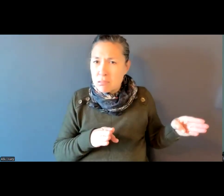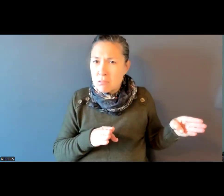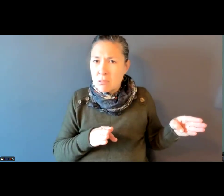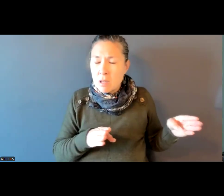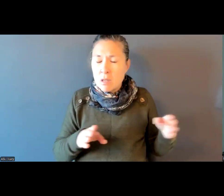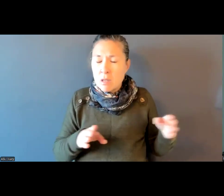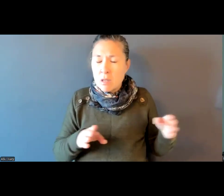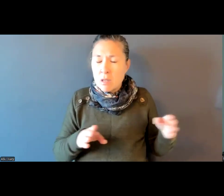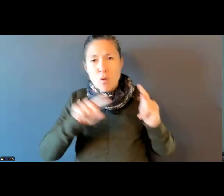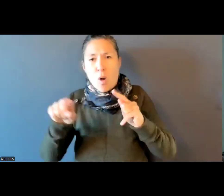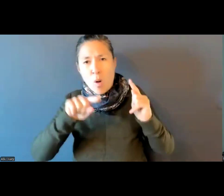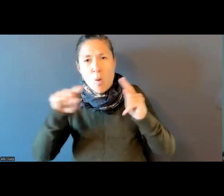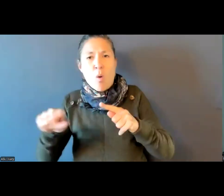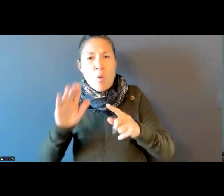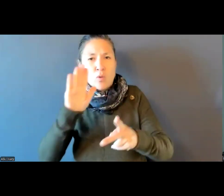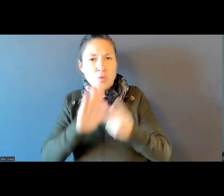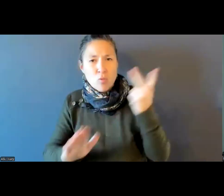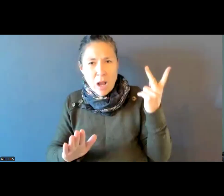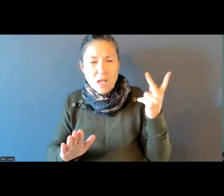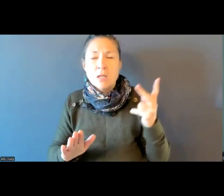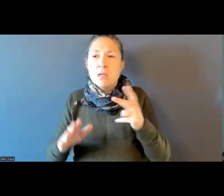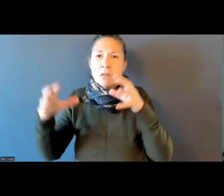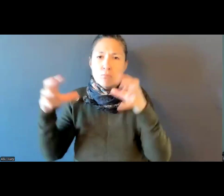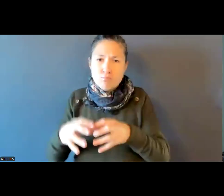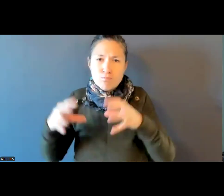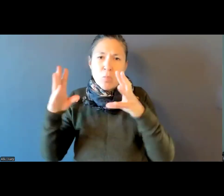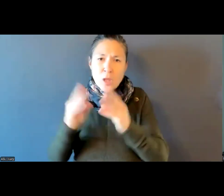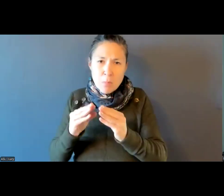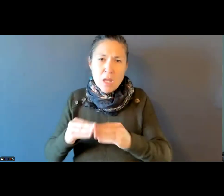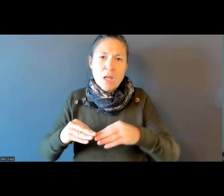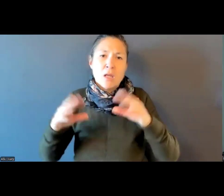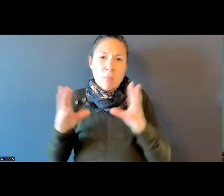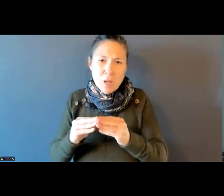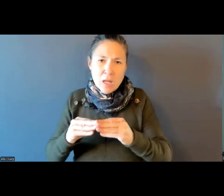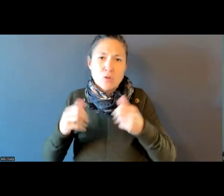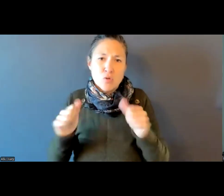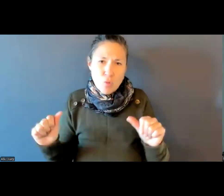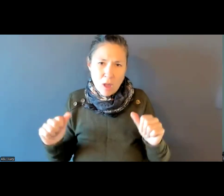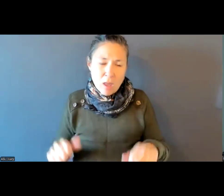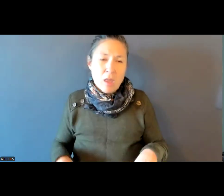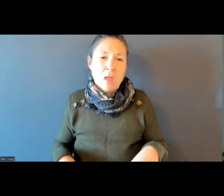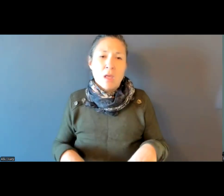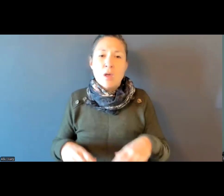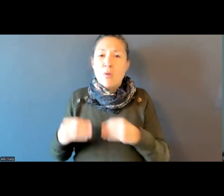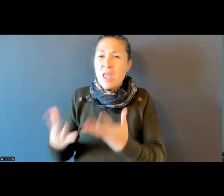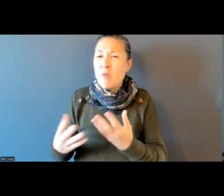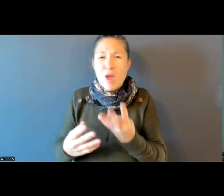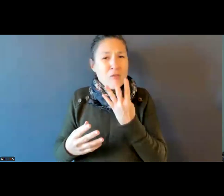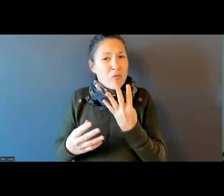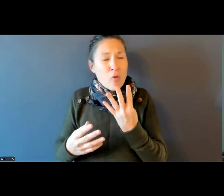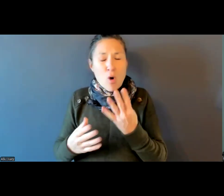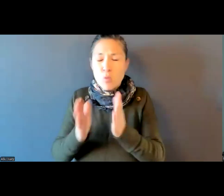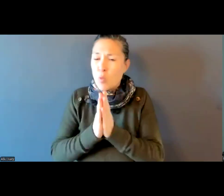twice and had face-to-face meetings with these people. We've given them 4 reasonable